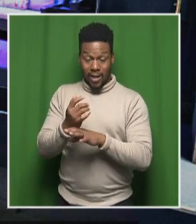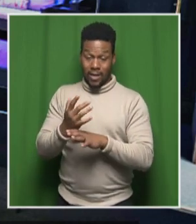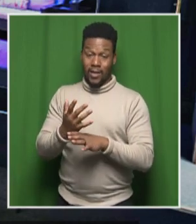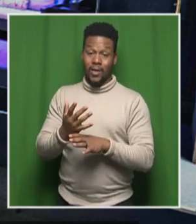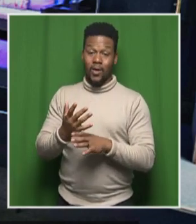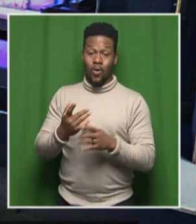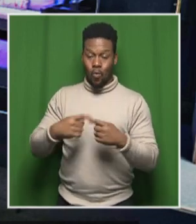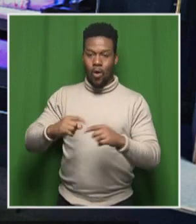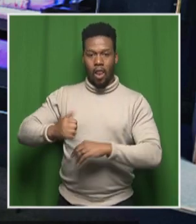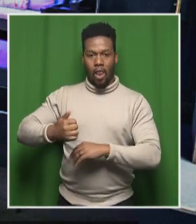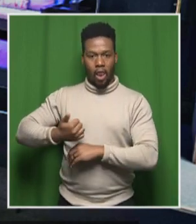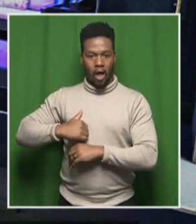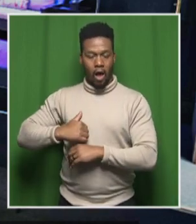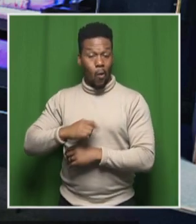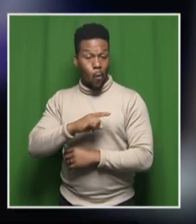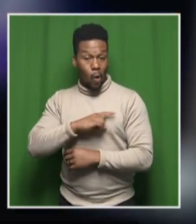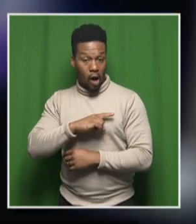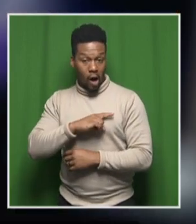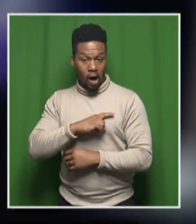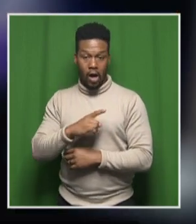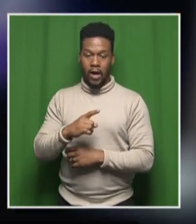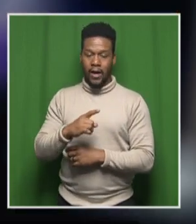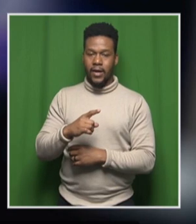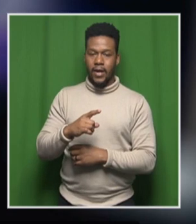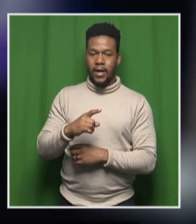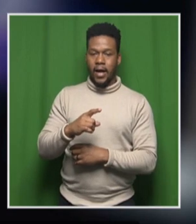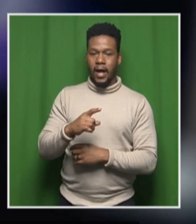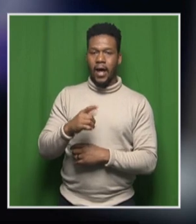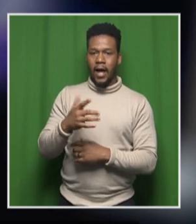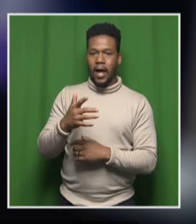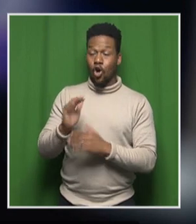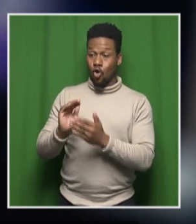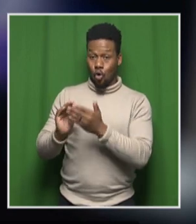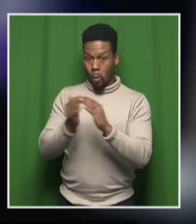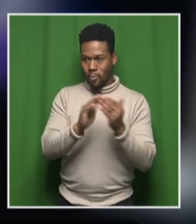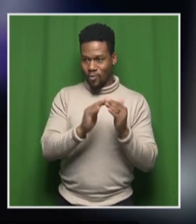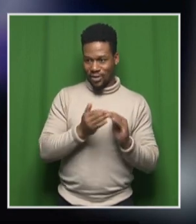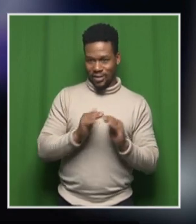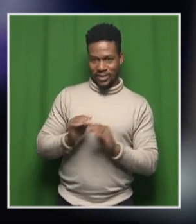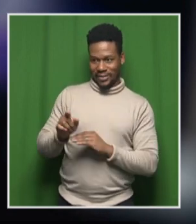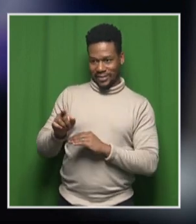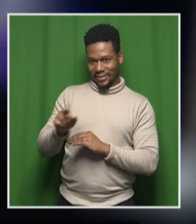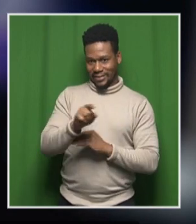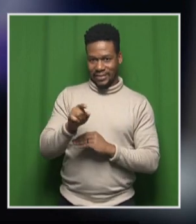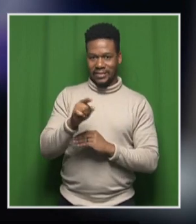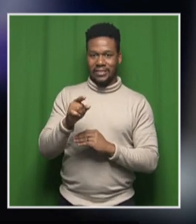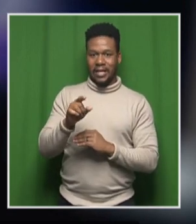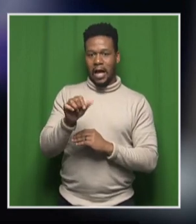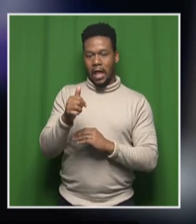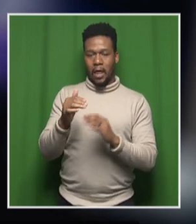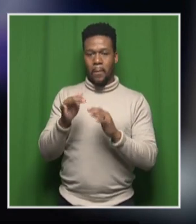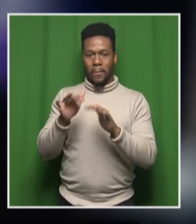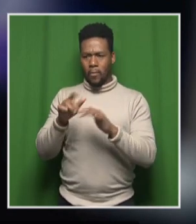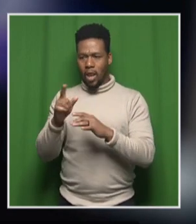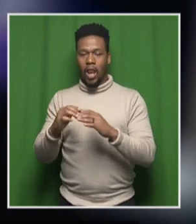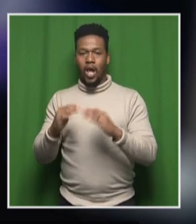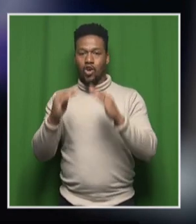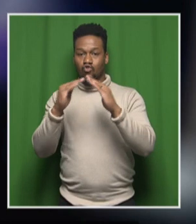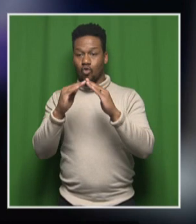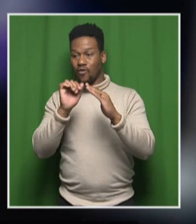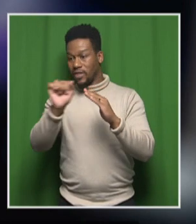So we were very lucky because our neighbor, well, I say lucky, our neighbor's roof was completely gone and